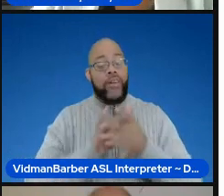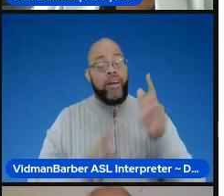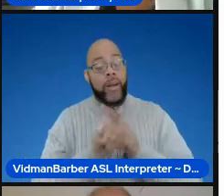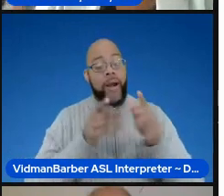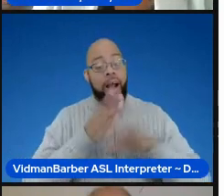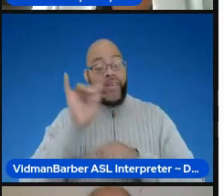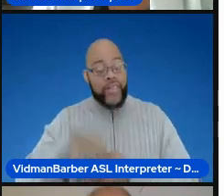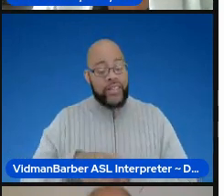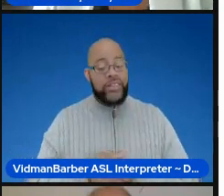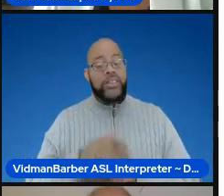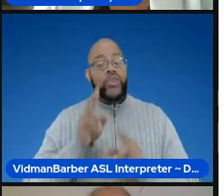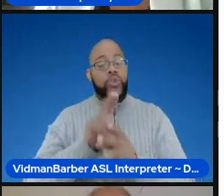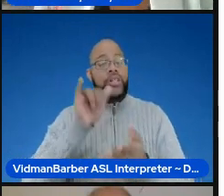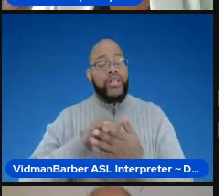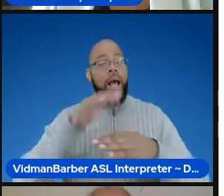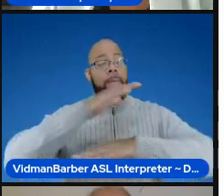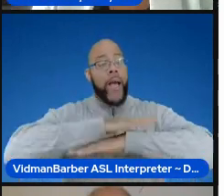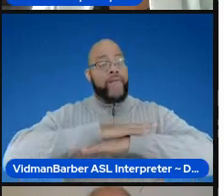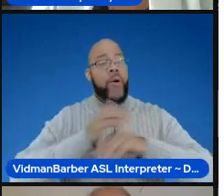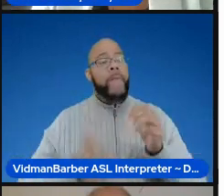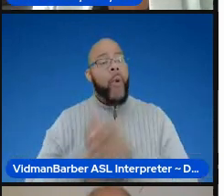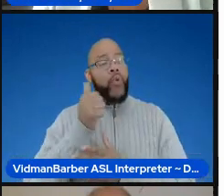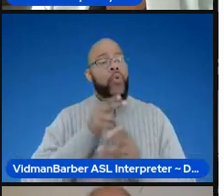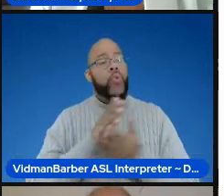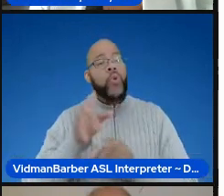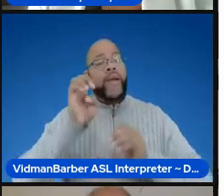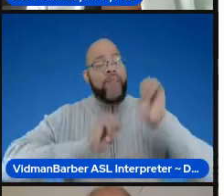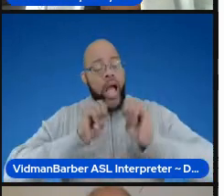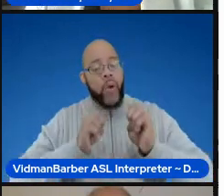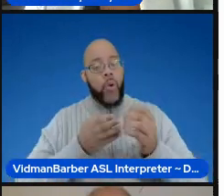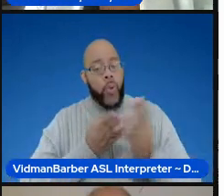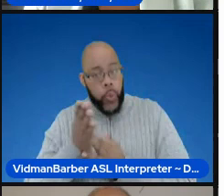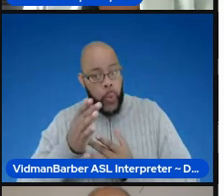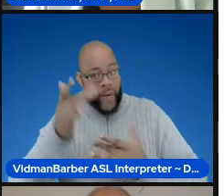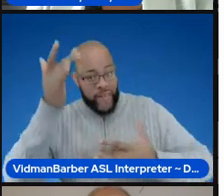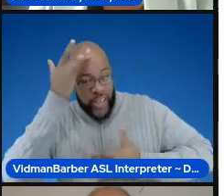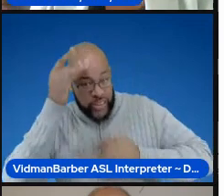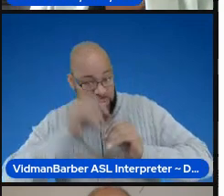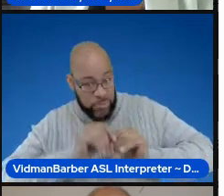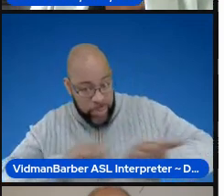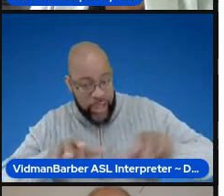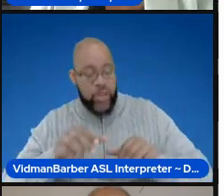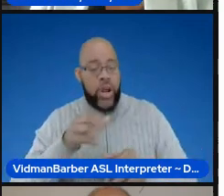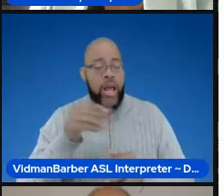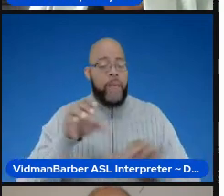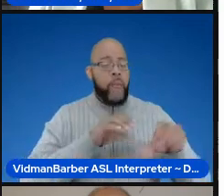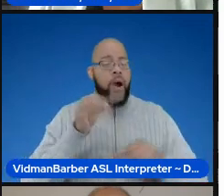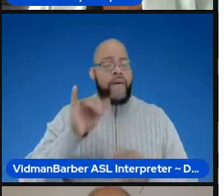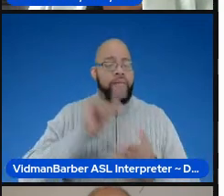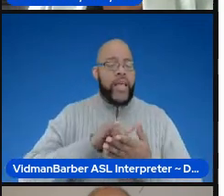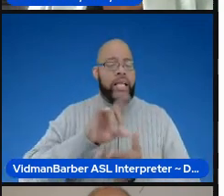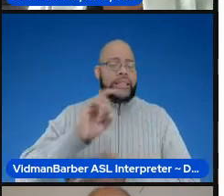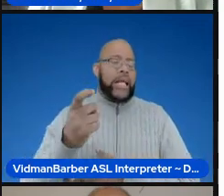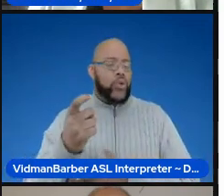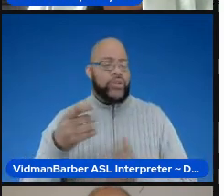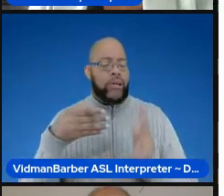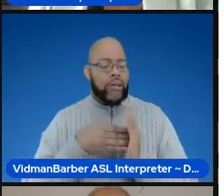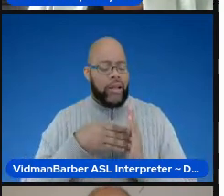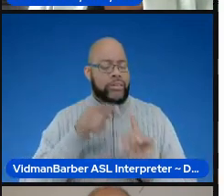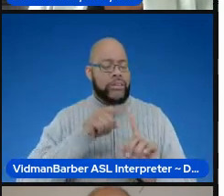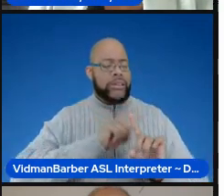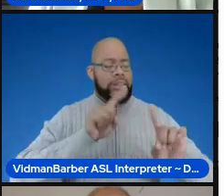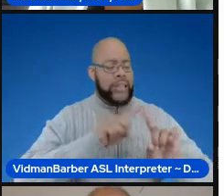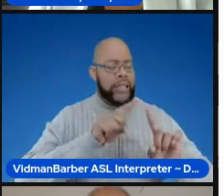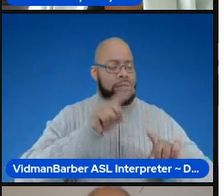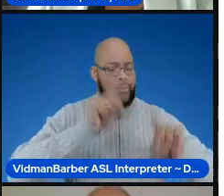is, using this platform also to evaluate breakthrough infections and the performance of these diagnostics against different